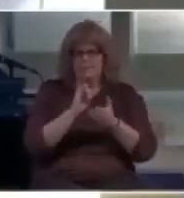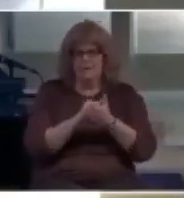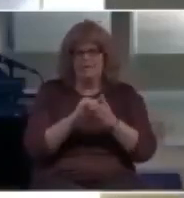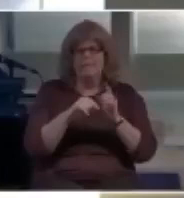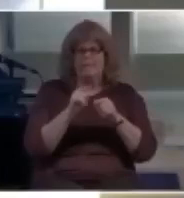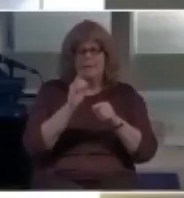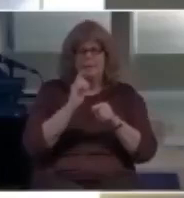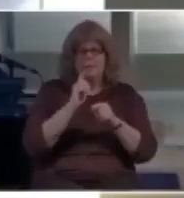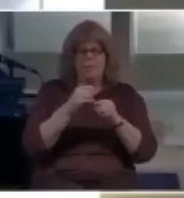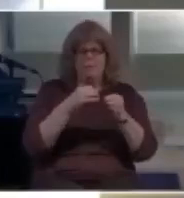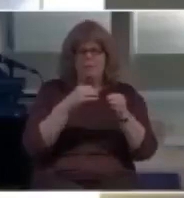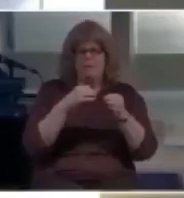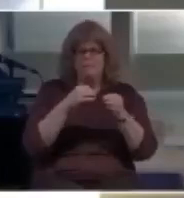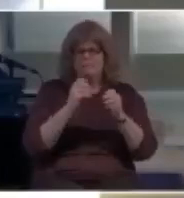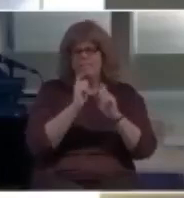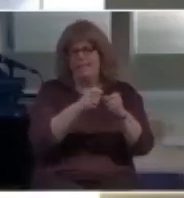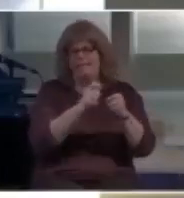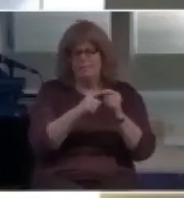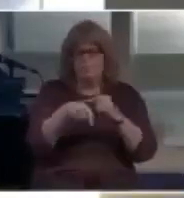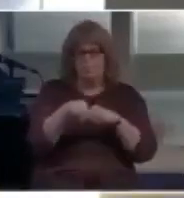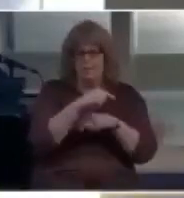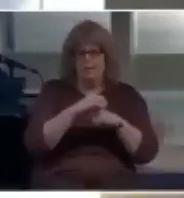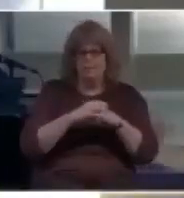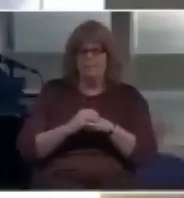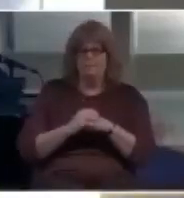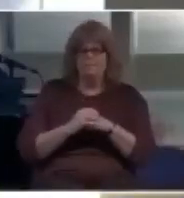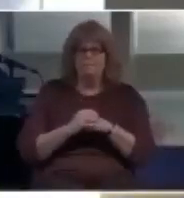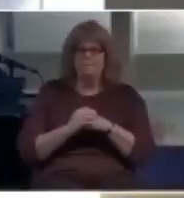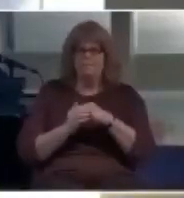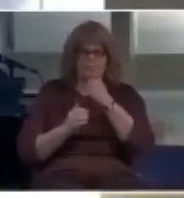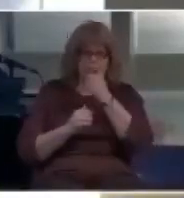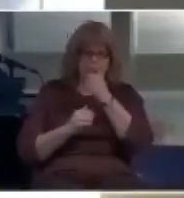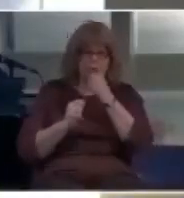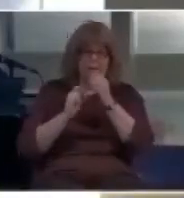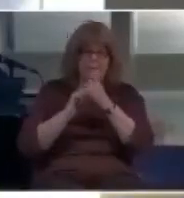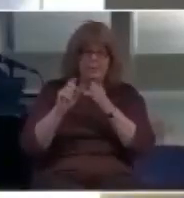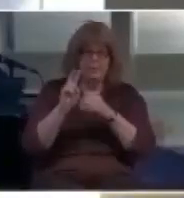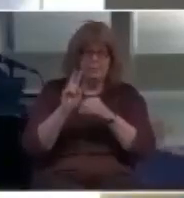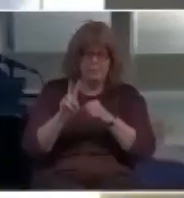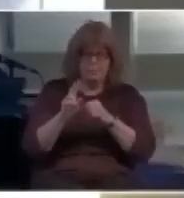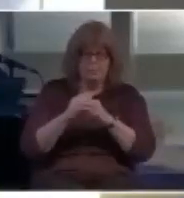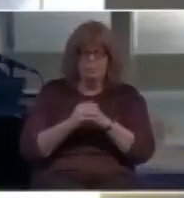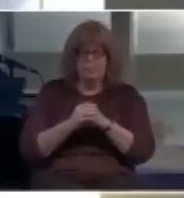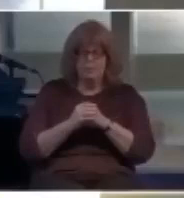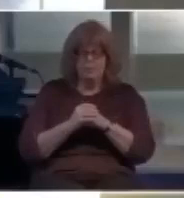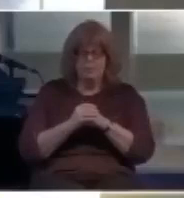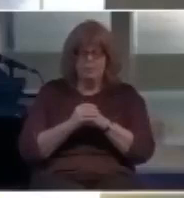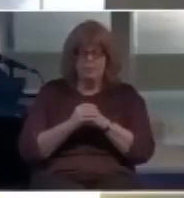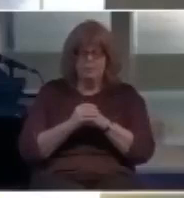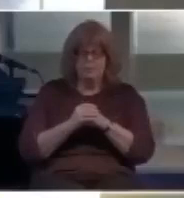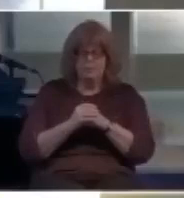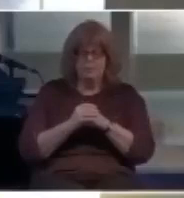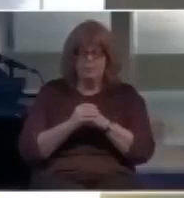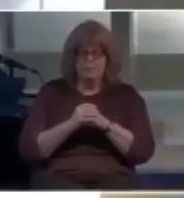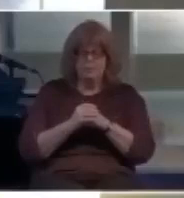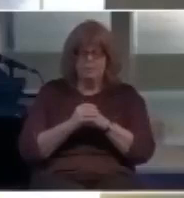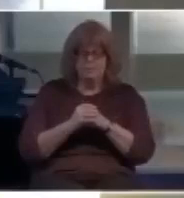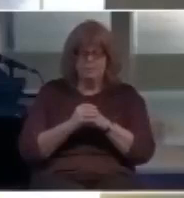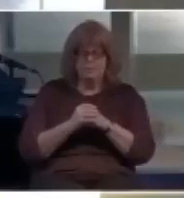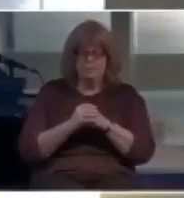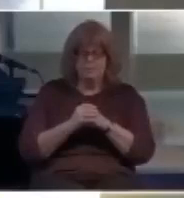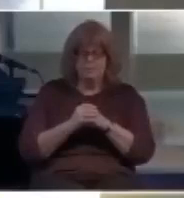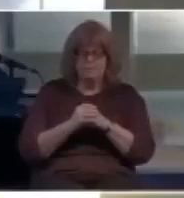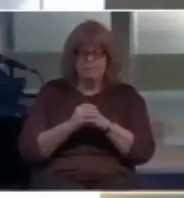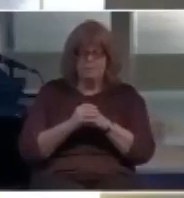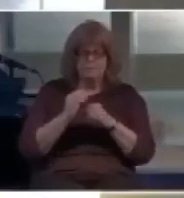will be ascribed to them. And then in verse 2, he goes on and he says this. He says,